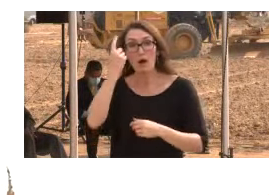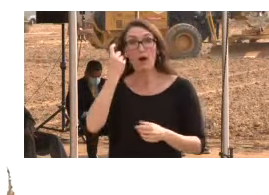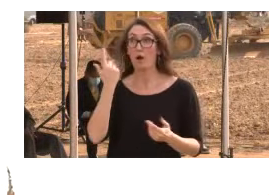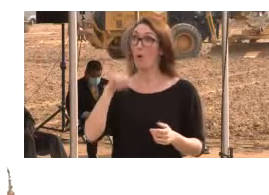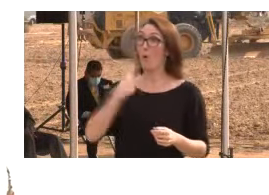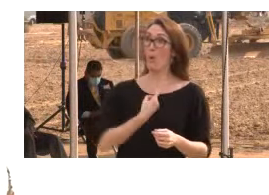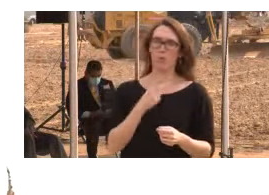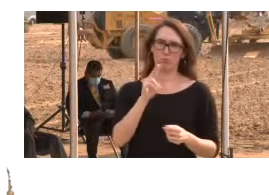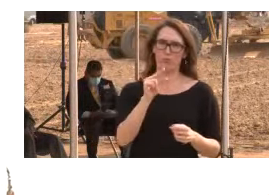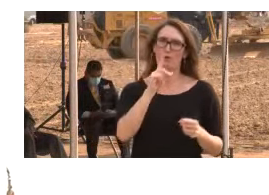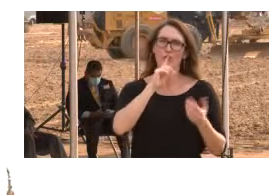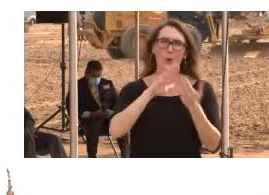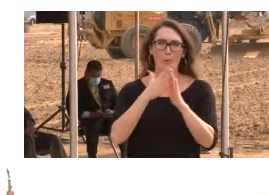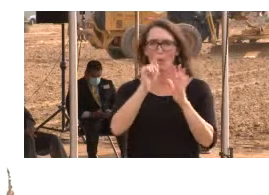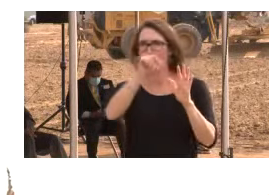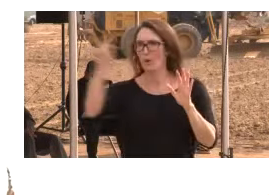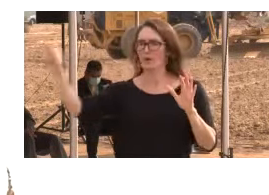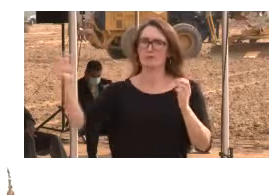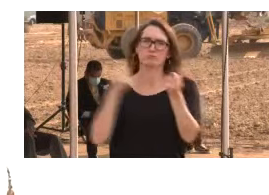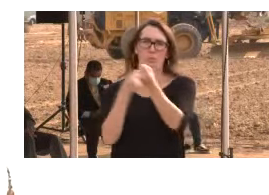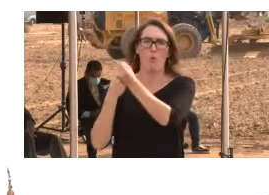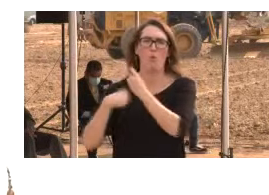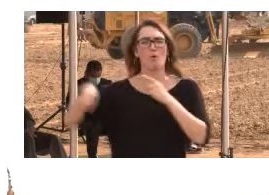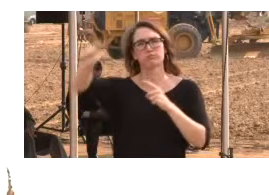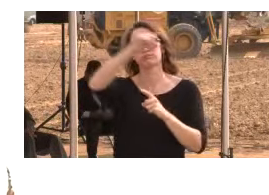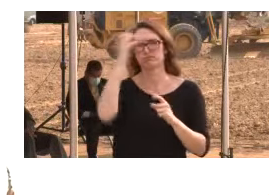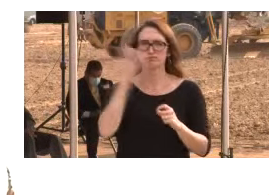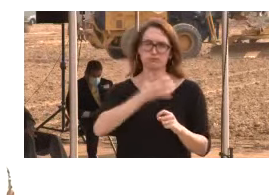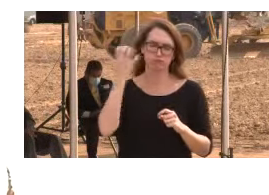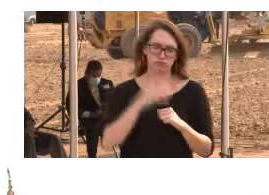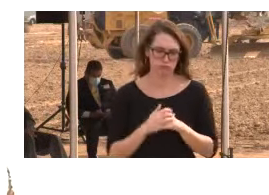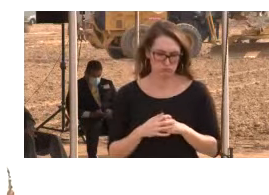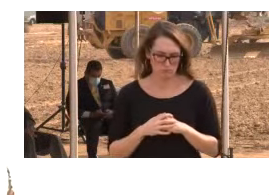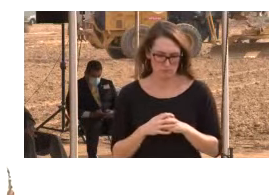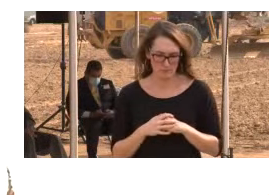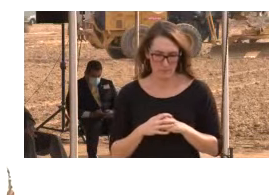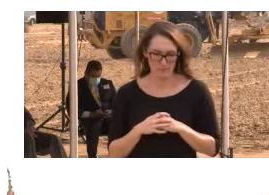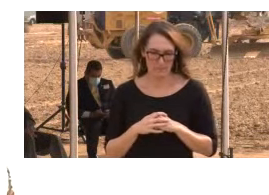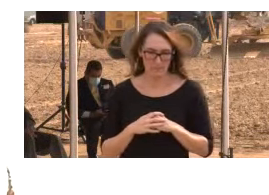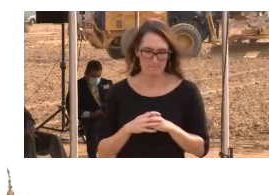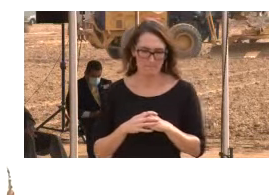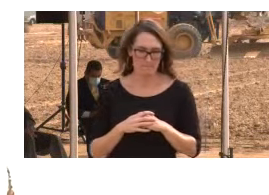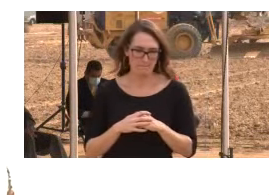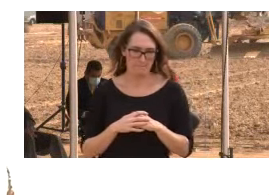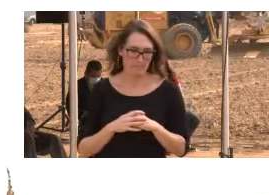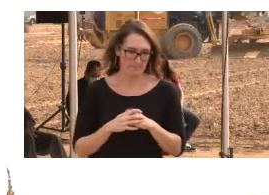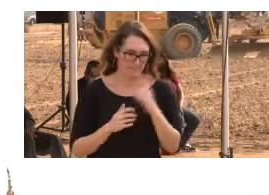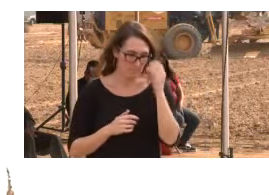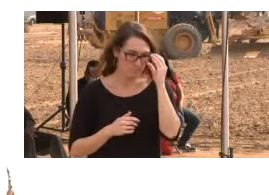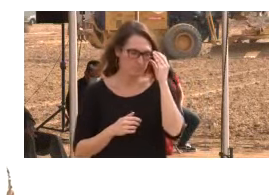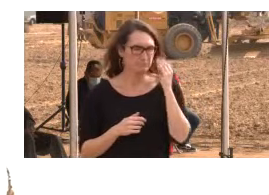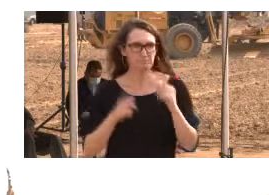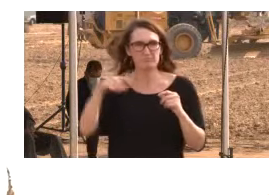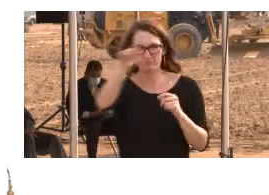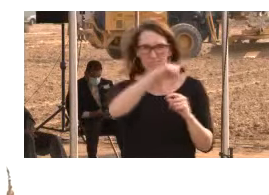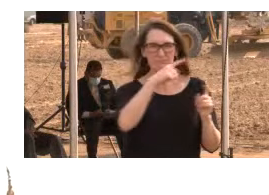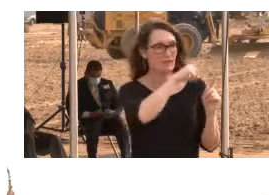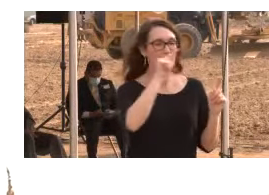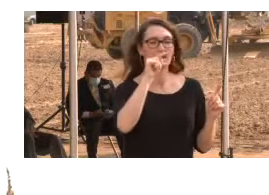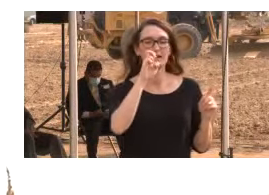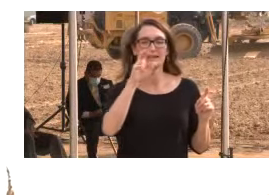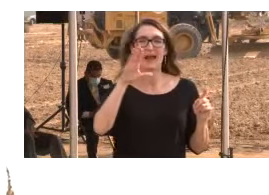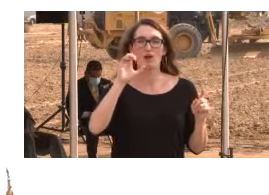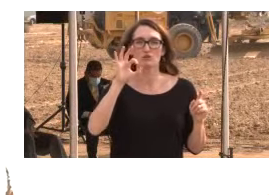We had community all along the way. So you've already heard them mention Terrence Frazier. He